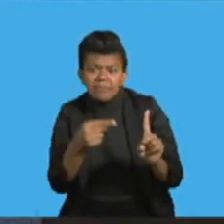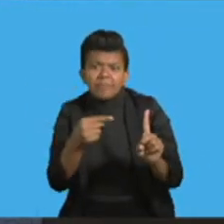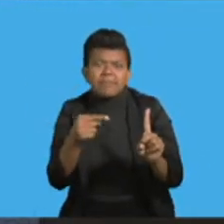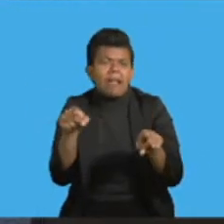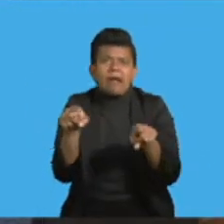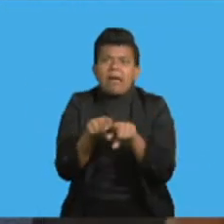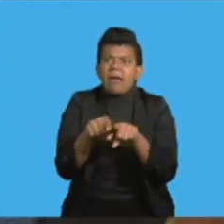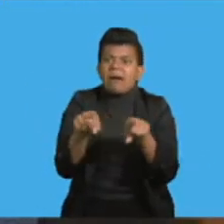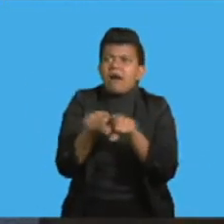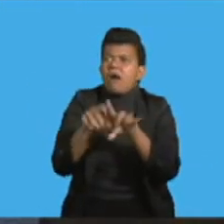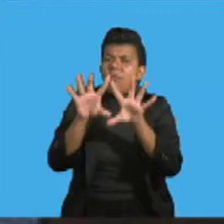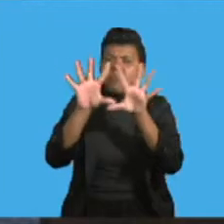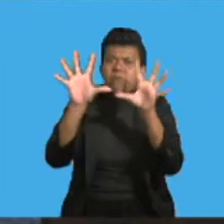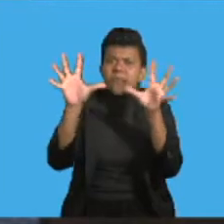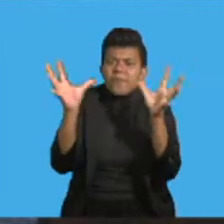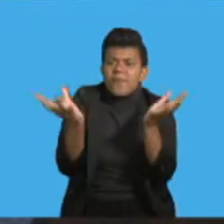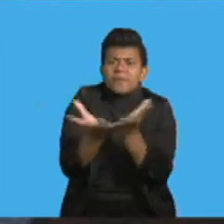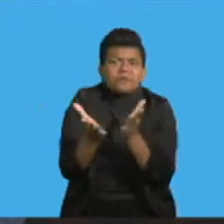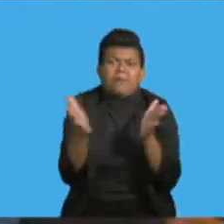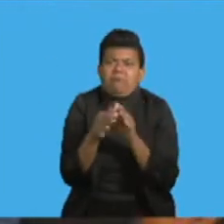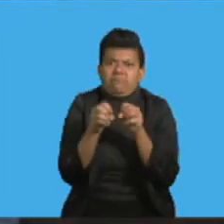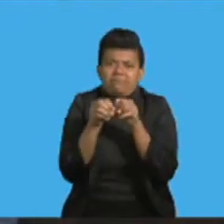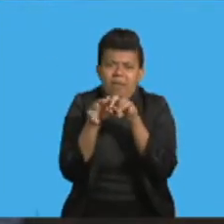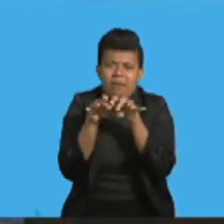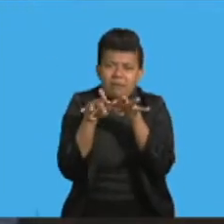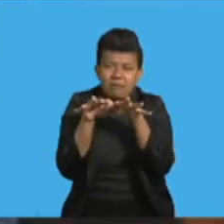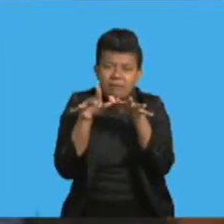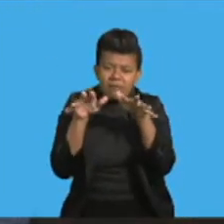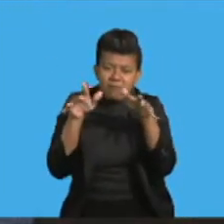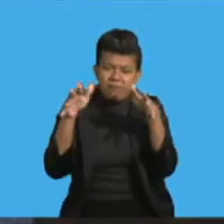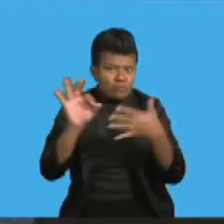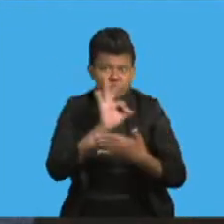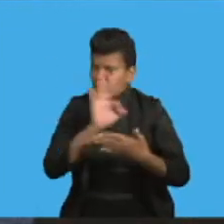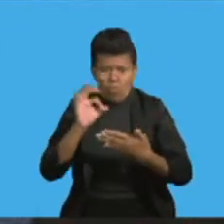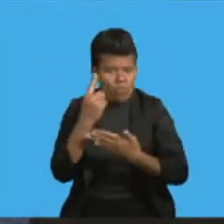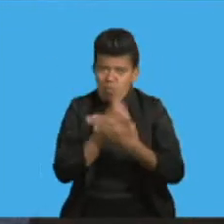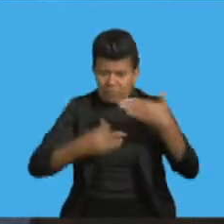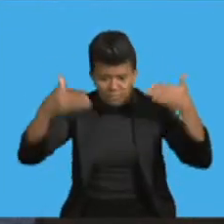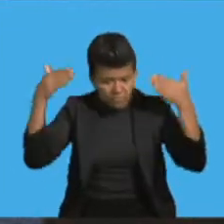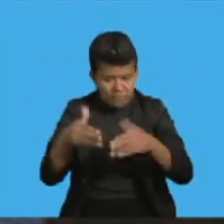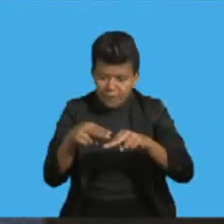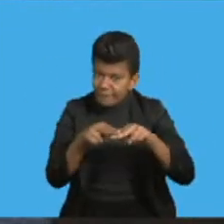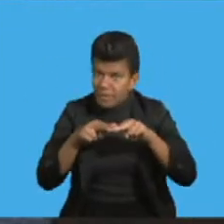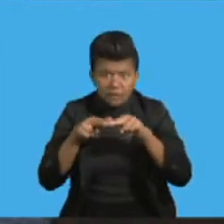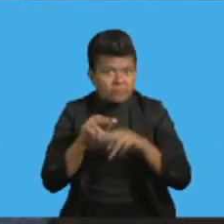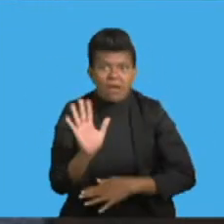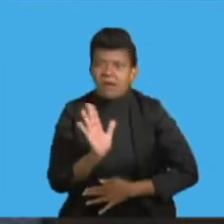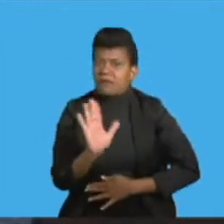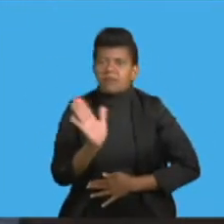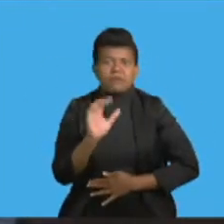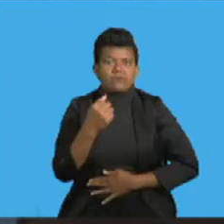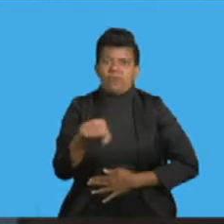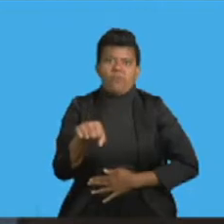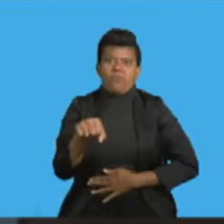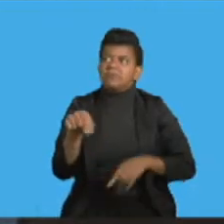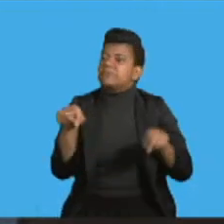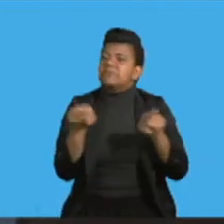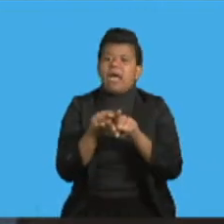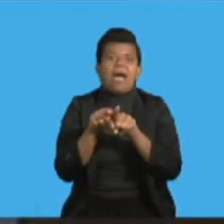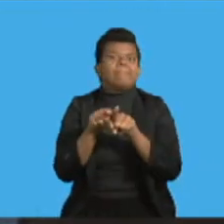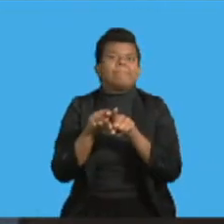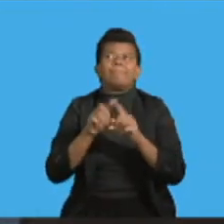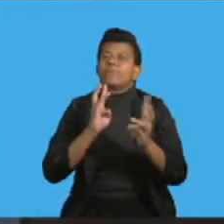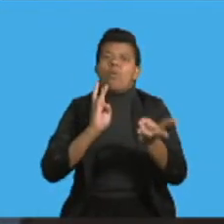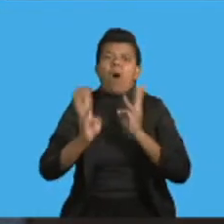worldwide distribution. So it's not limited to Fiji, endemic in places with humid subtropical or tropical climates